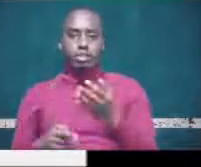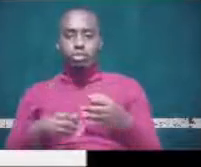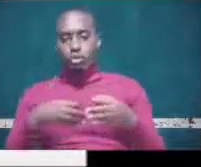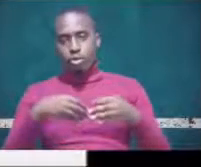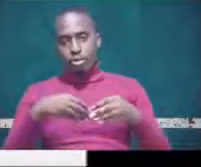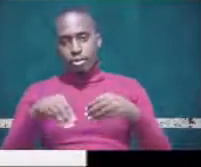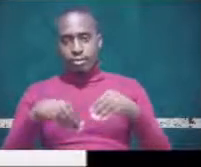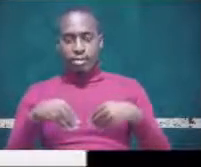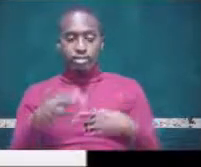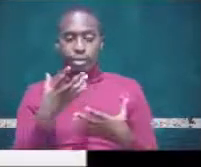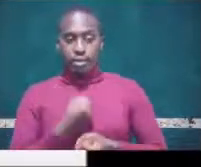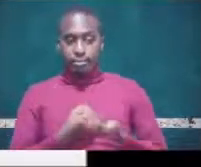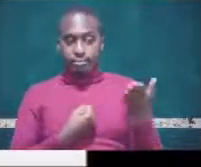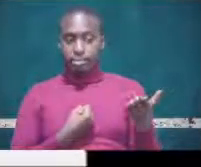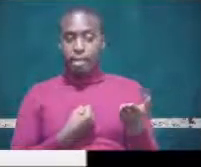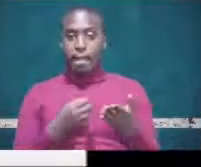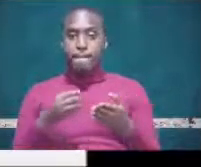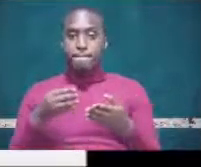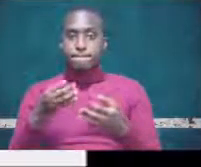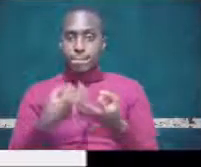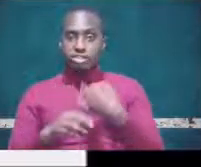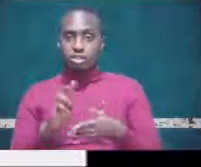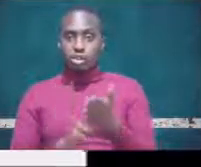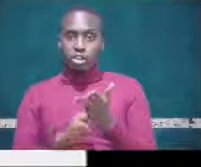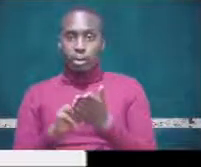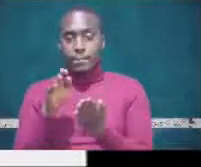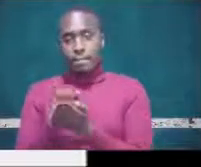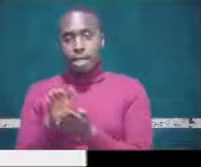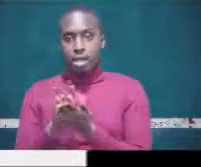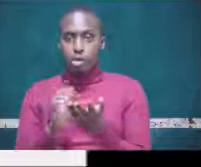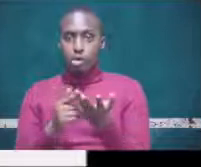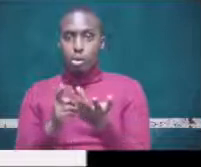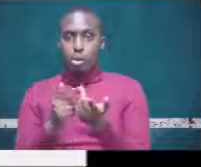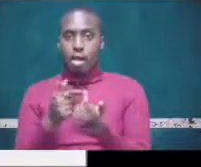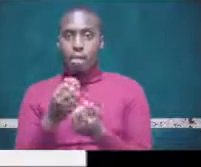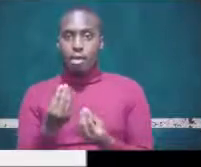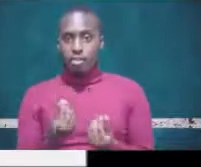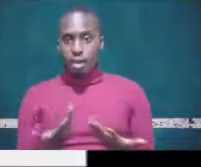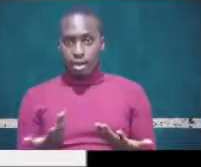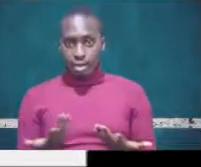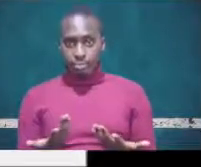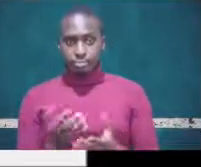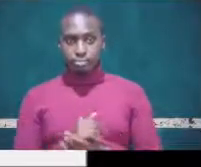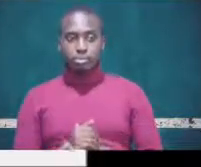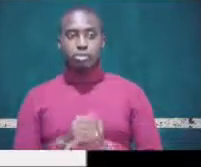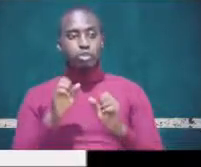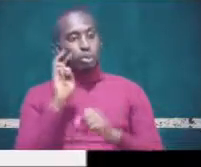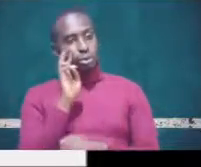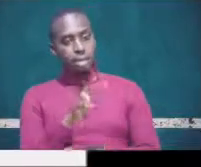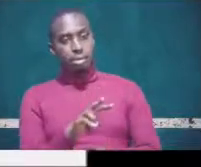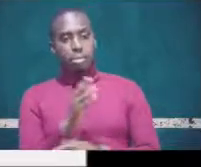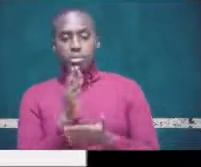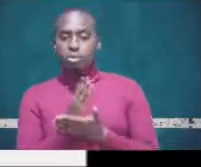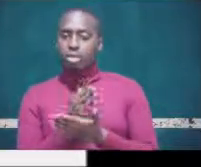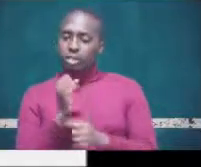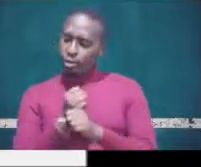So we have this one now. The machine used in banks to count money, large sums of money. So you can check. It does it